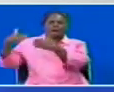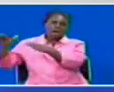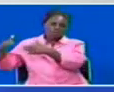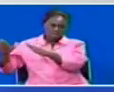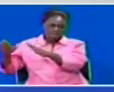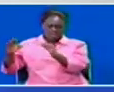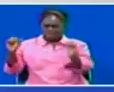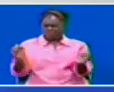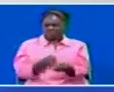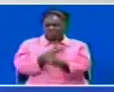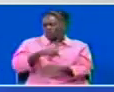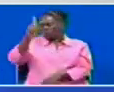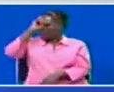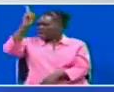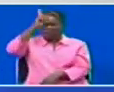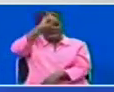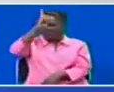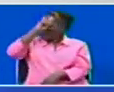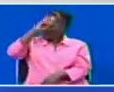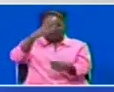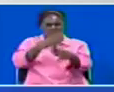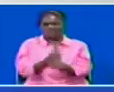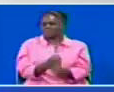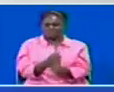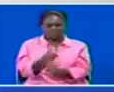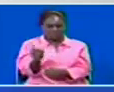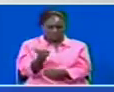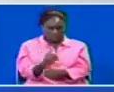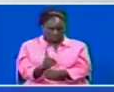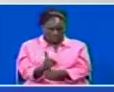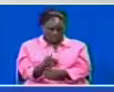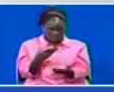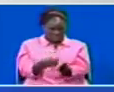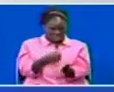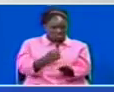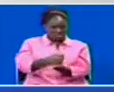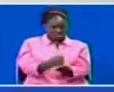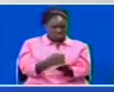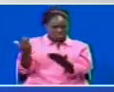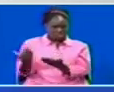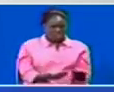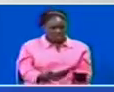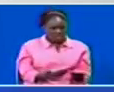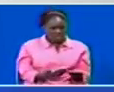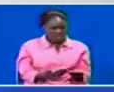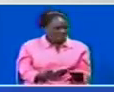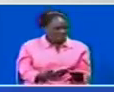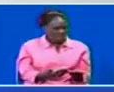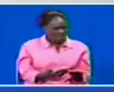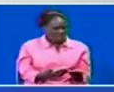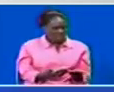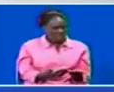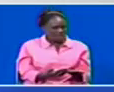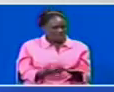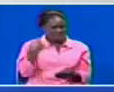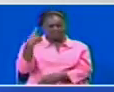You can't just go and pick any audit firm that is used in financial audit and bring to audit the voter register.